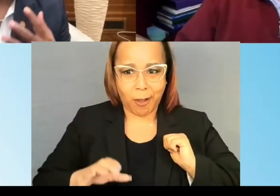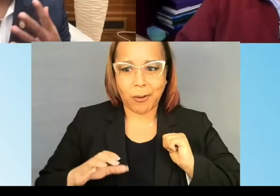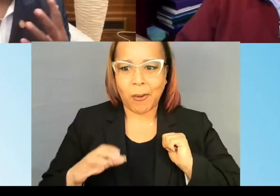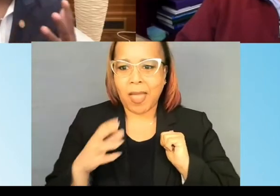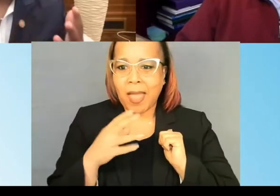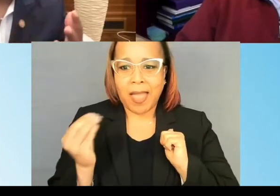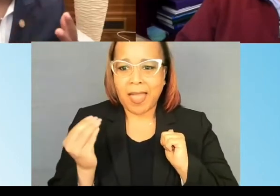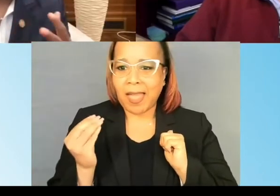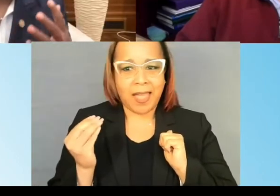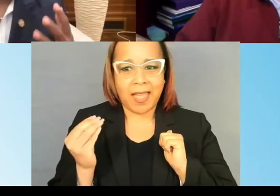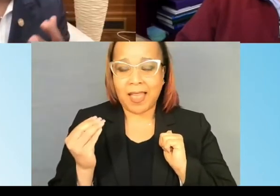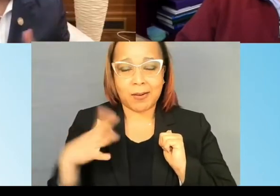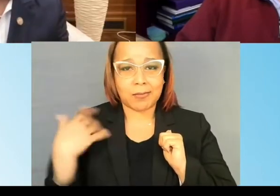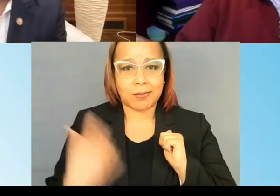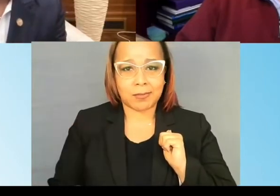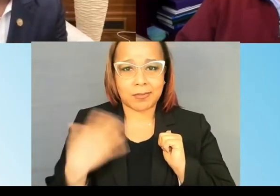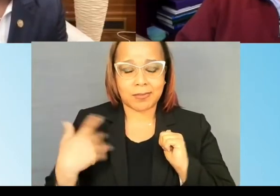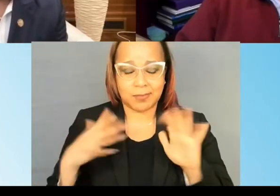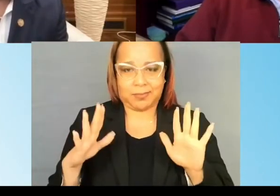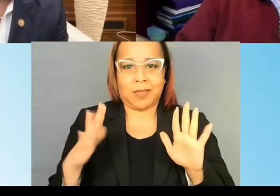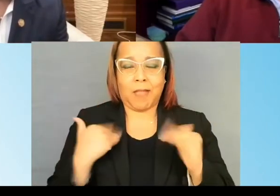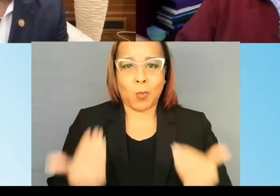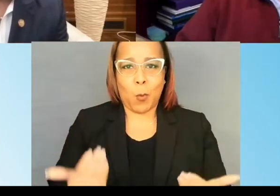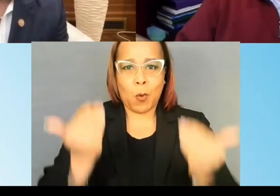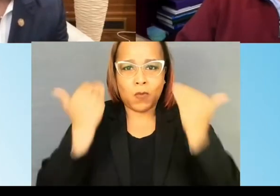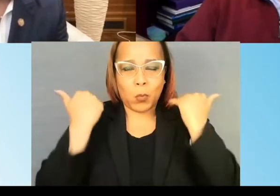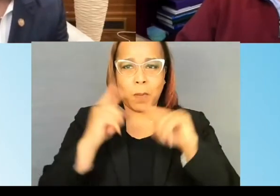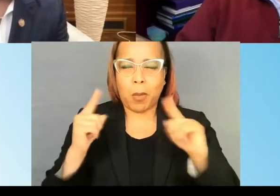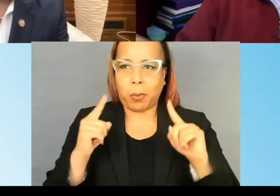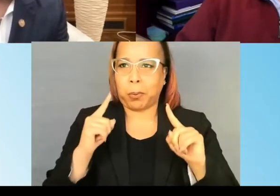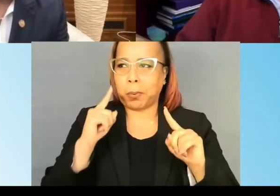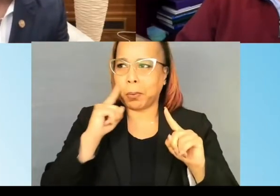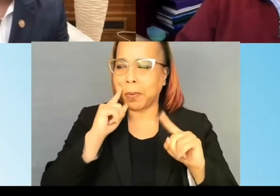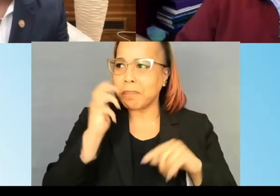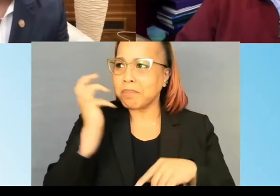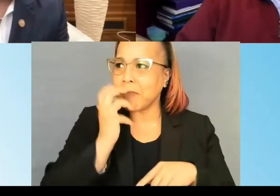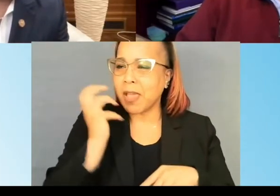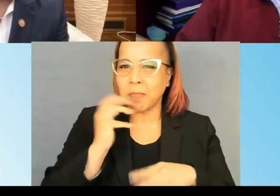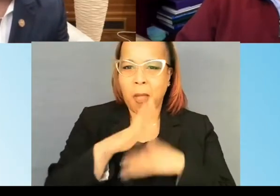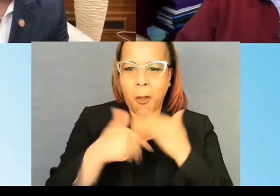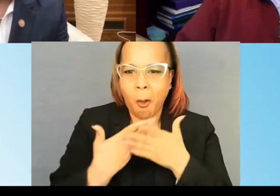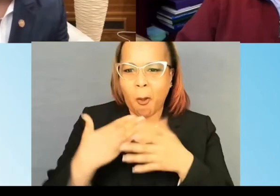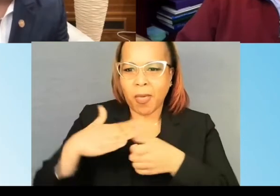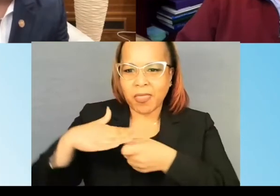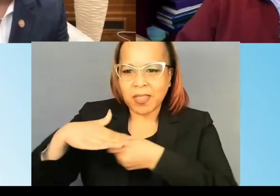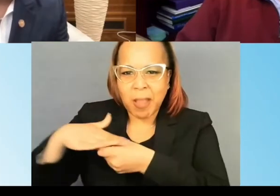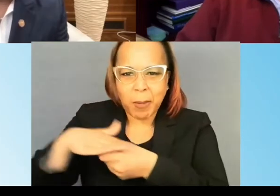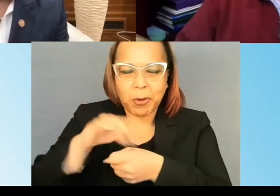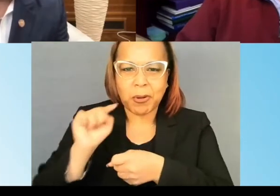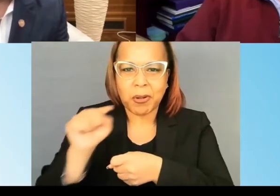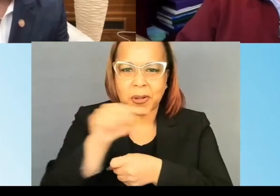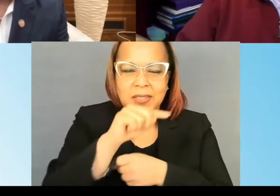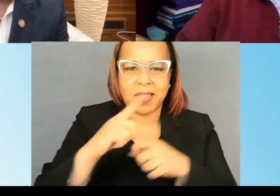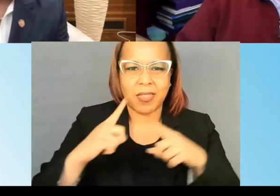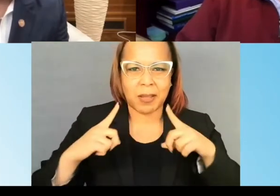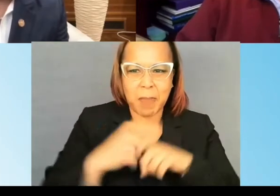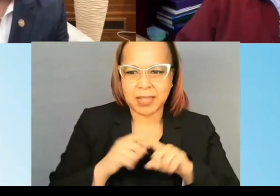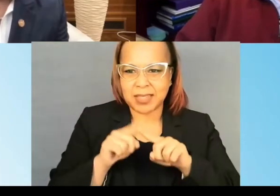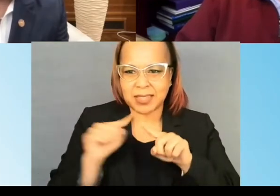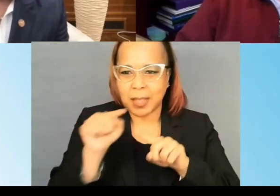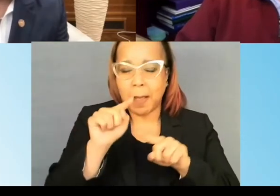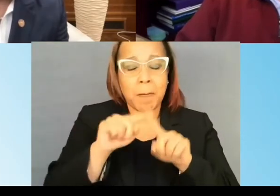just overwhelmed but amazed by all the neighborhoods and all the complexities. But I